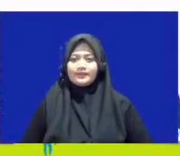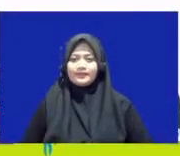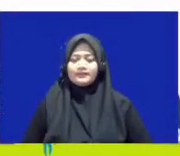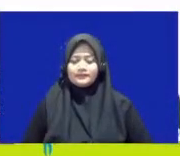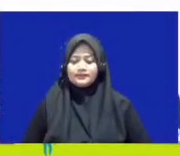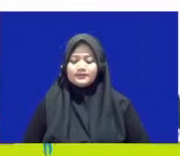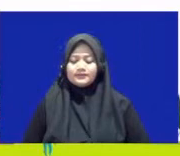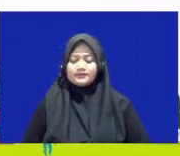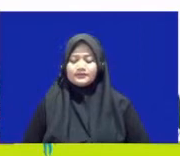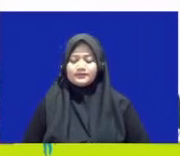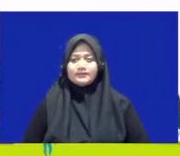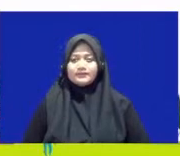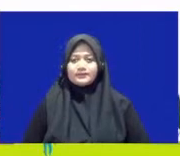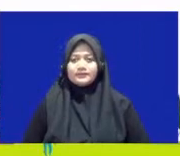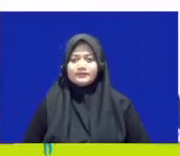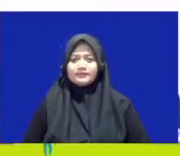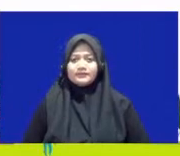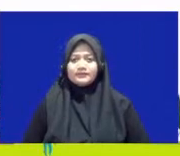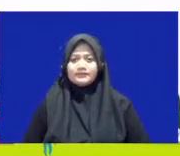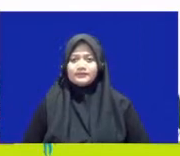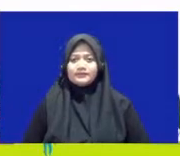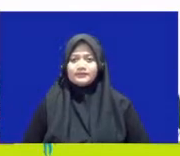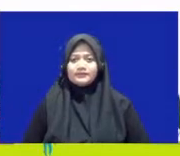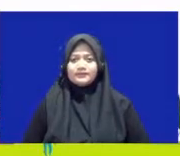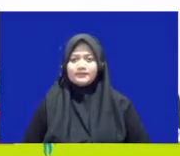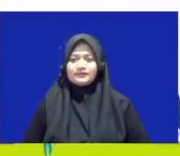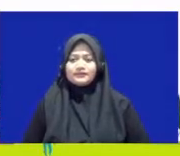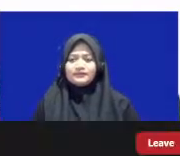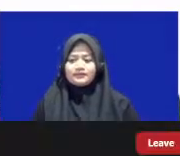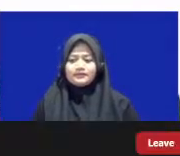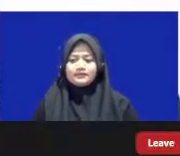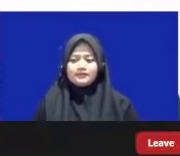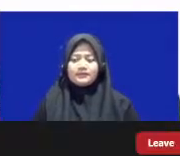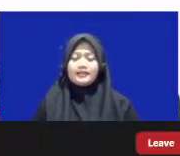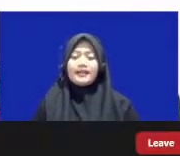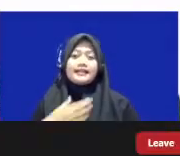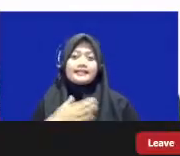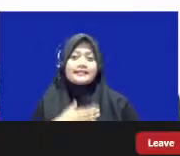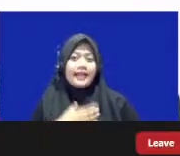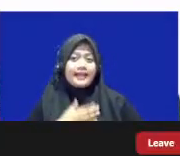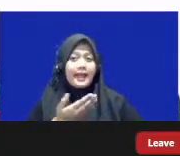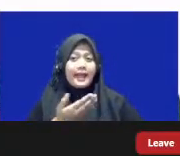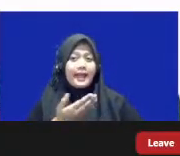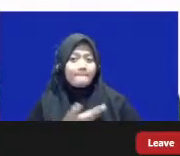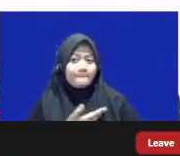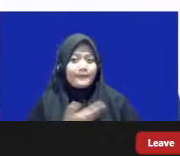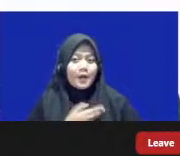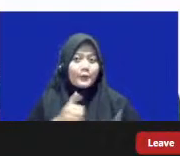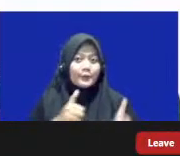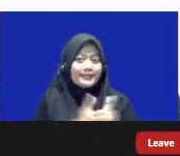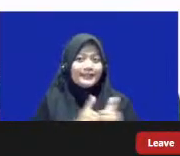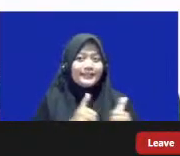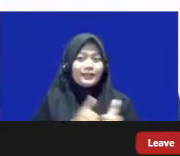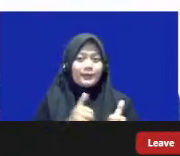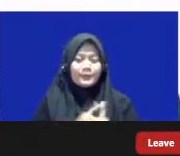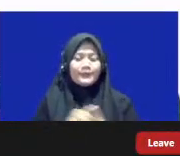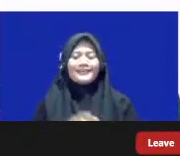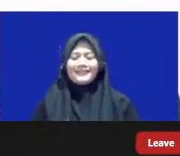Let me join the previous speakers in saying thank you for this